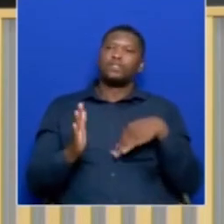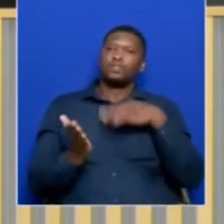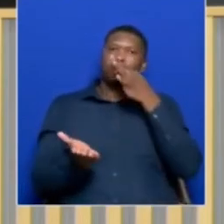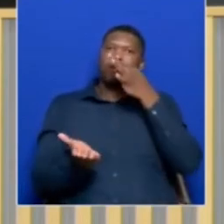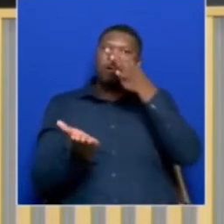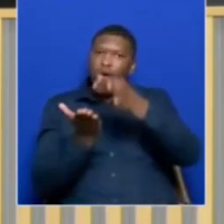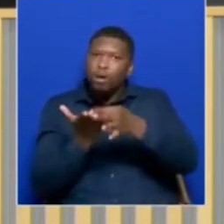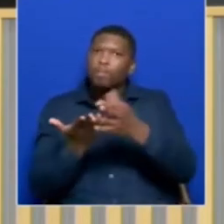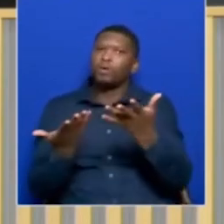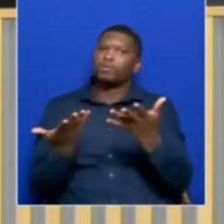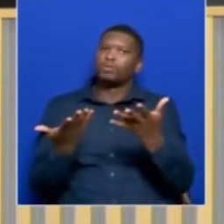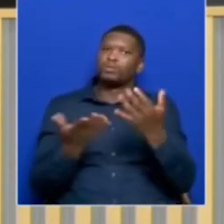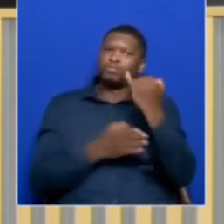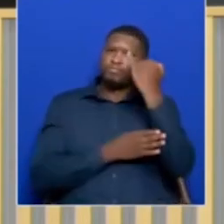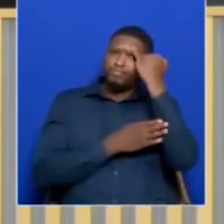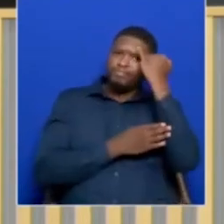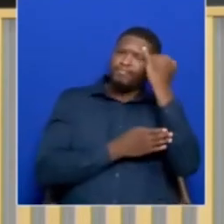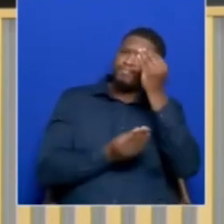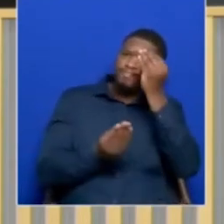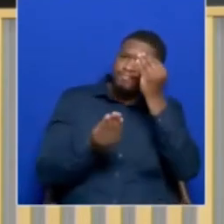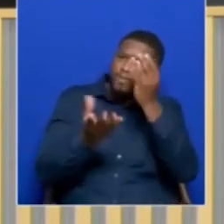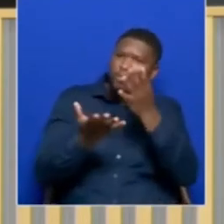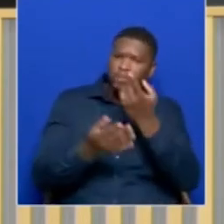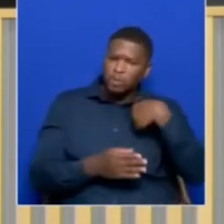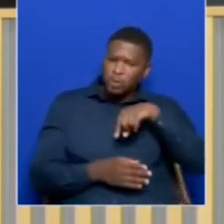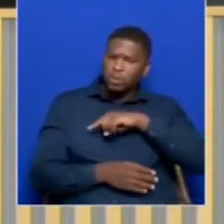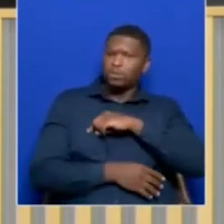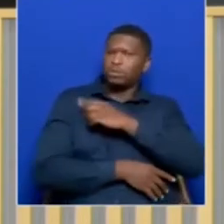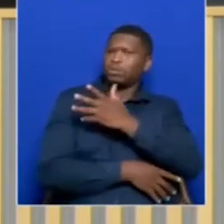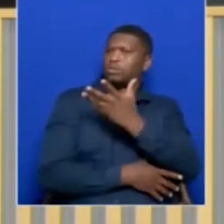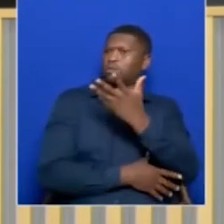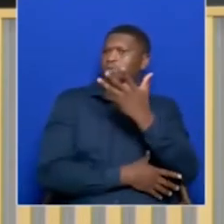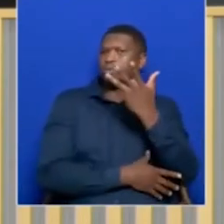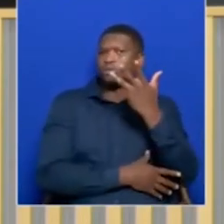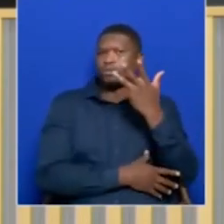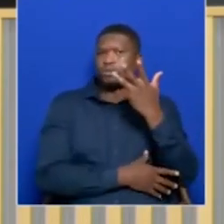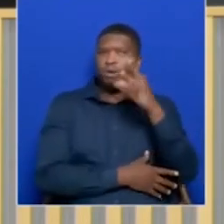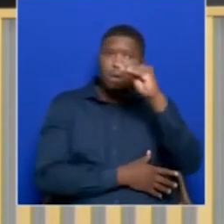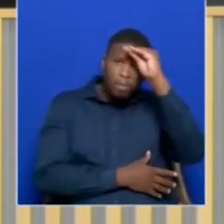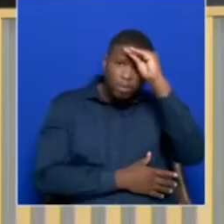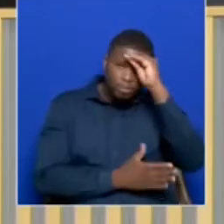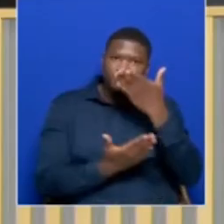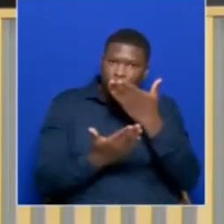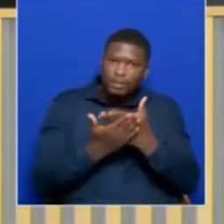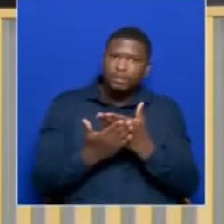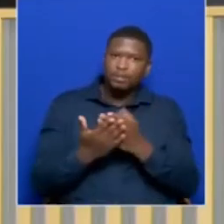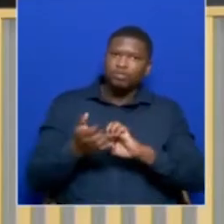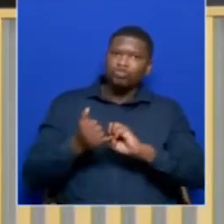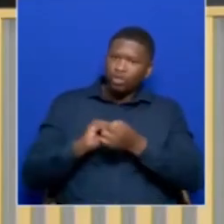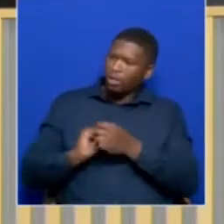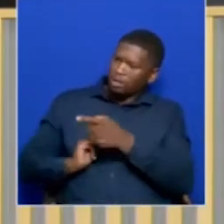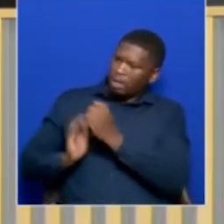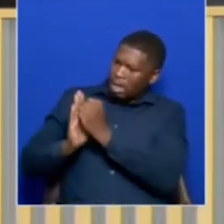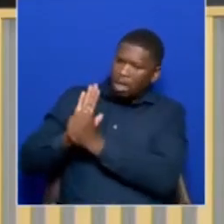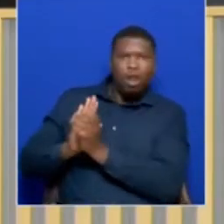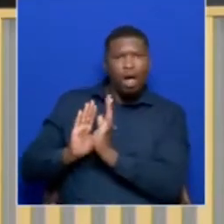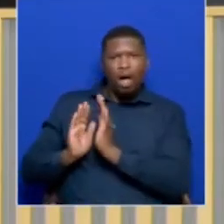that we can take as the police to prevent the murder or to save Makata's life.